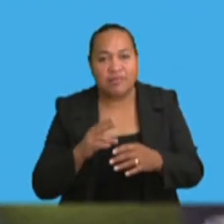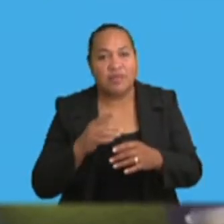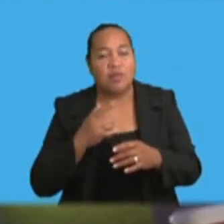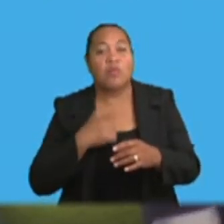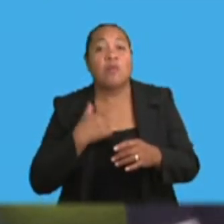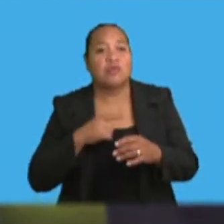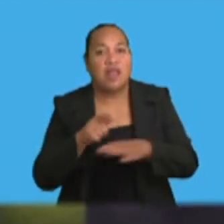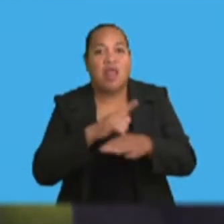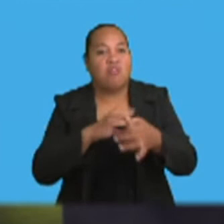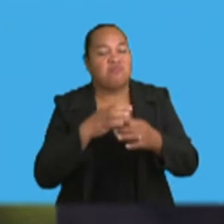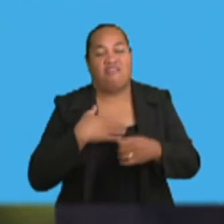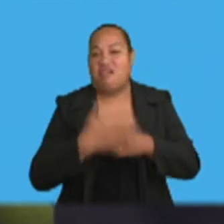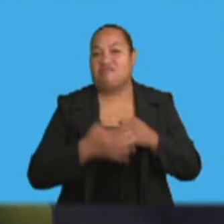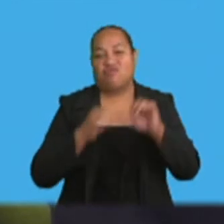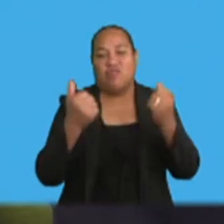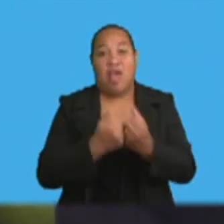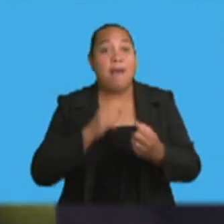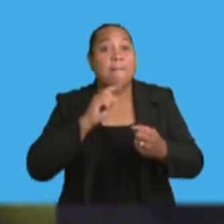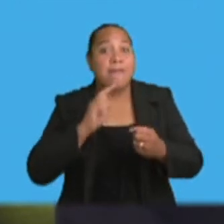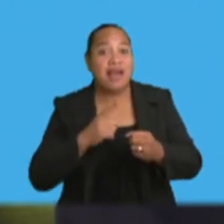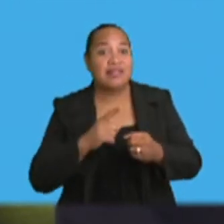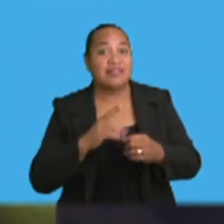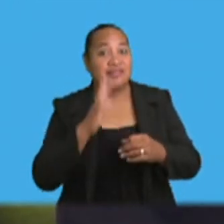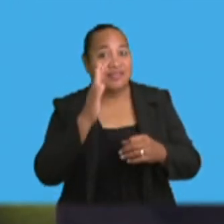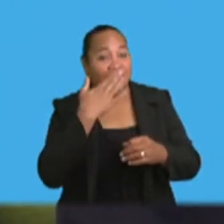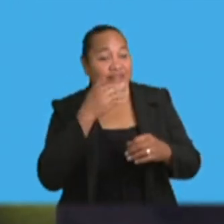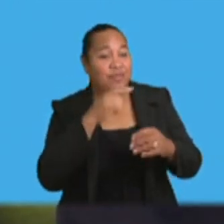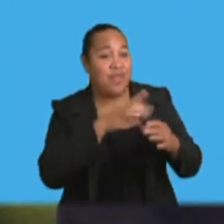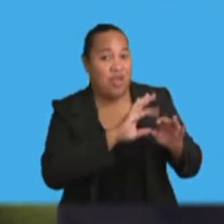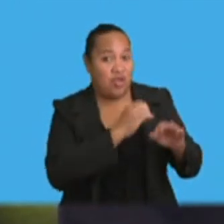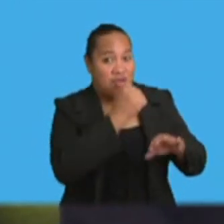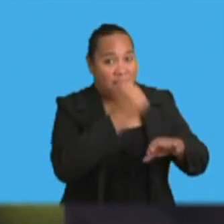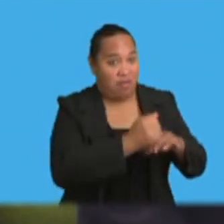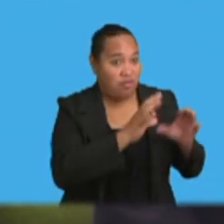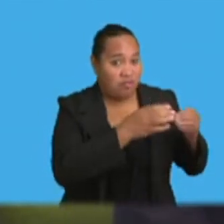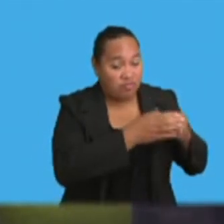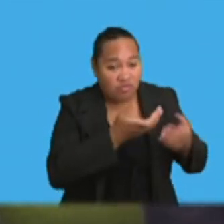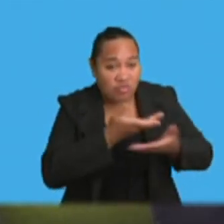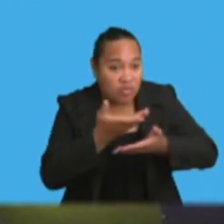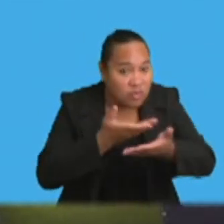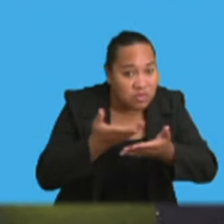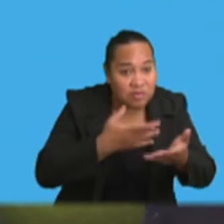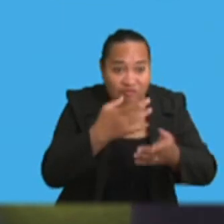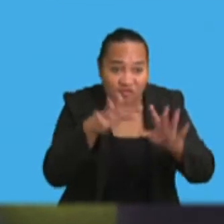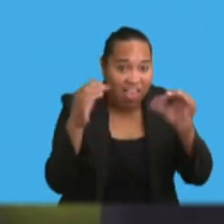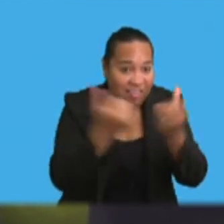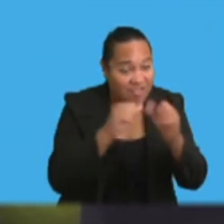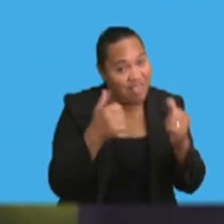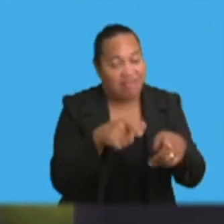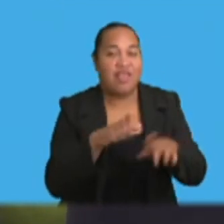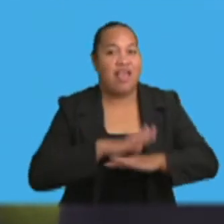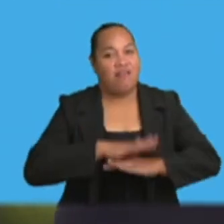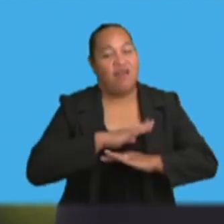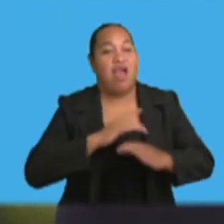that was carried out by the Honourable Prime Minister, we came up with what we call the lease security bonus payout. The lease security